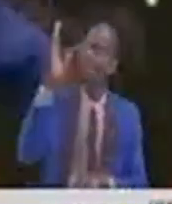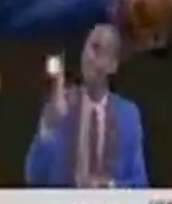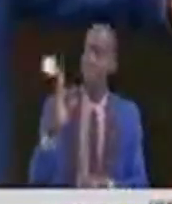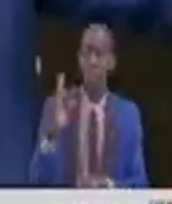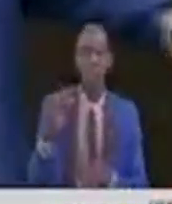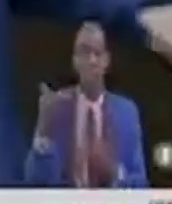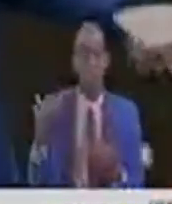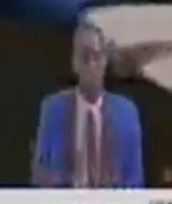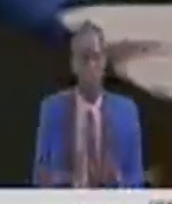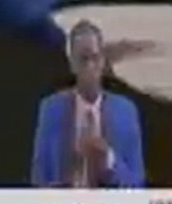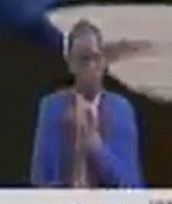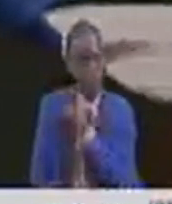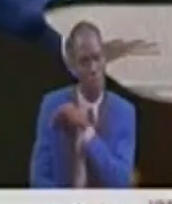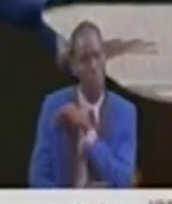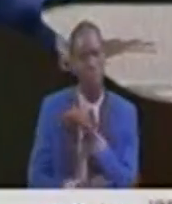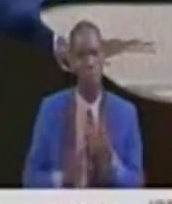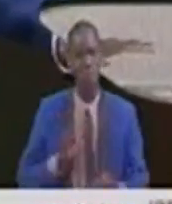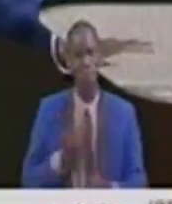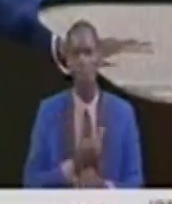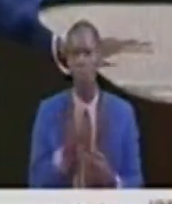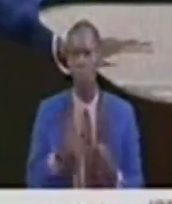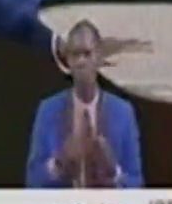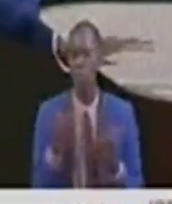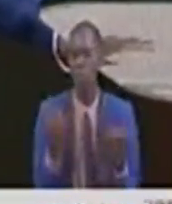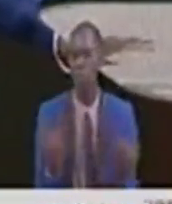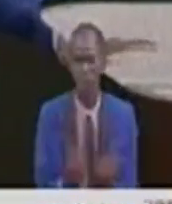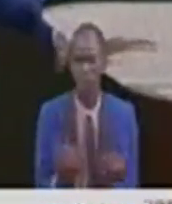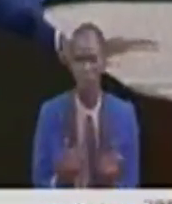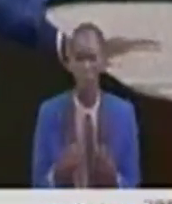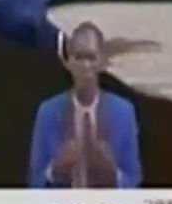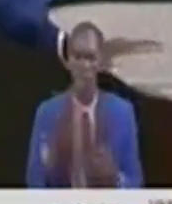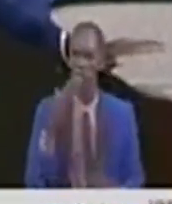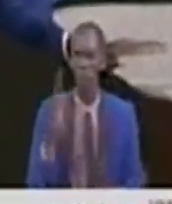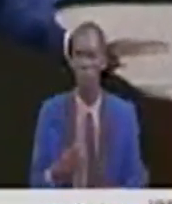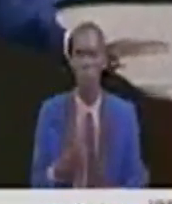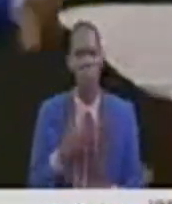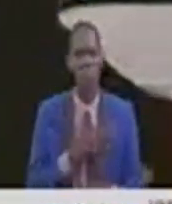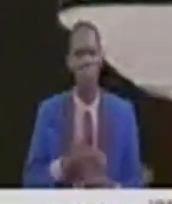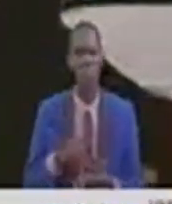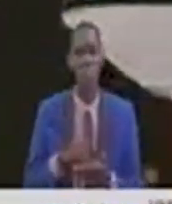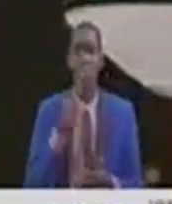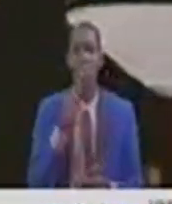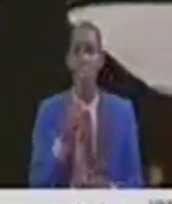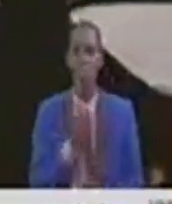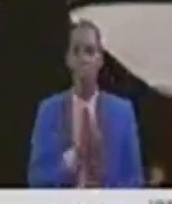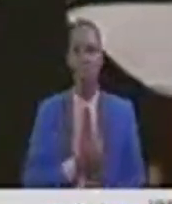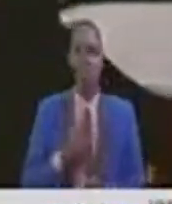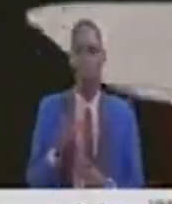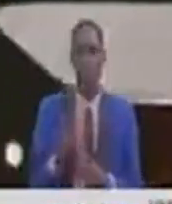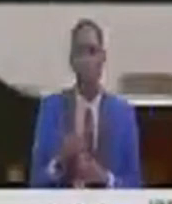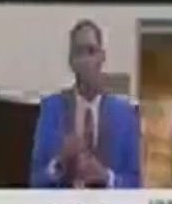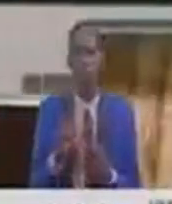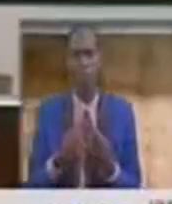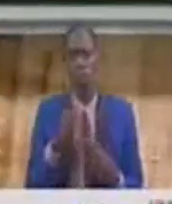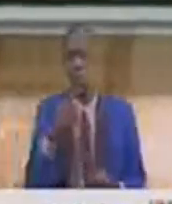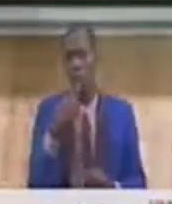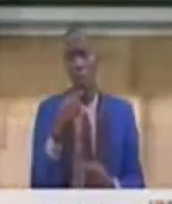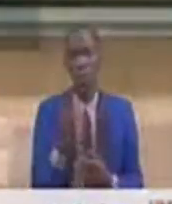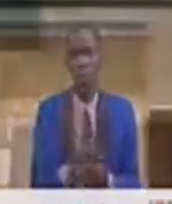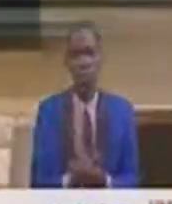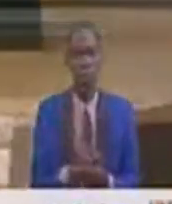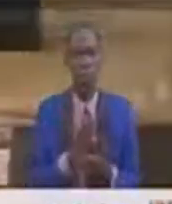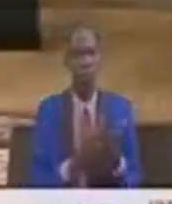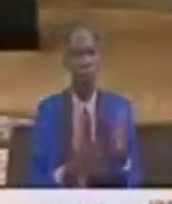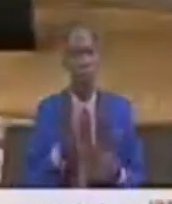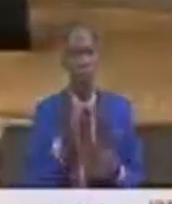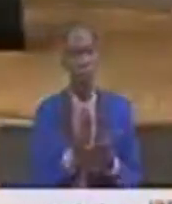to evil? It's a regrettable statement that anybody can make, that God is tempting him. That's why the